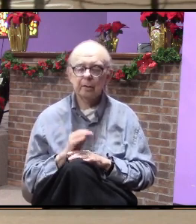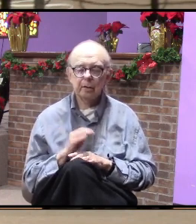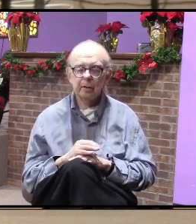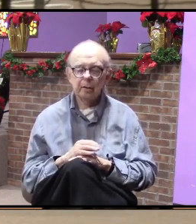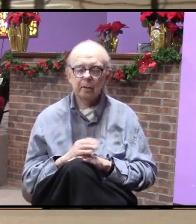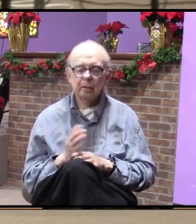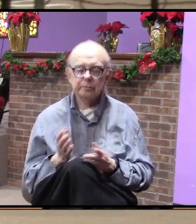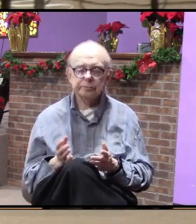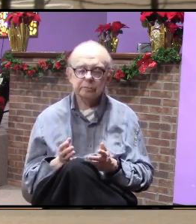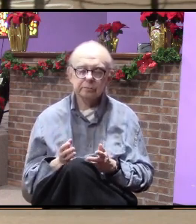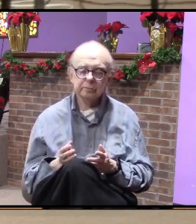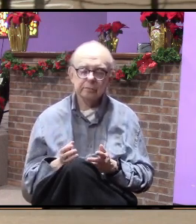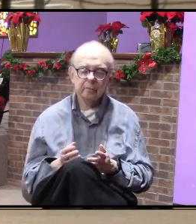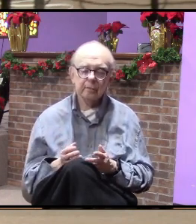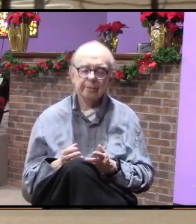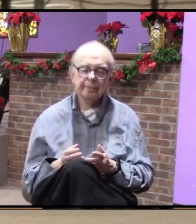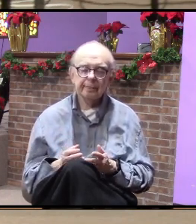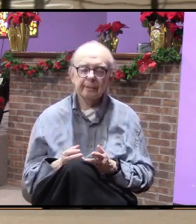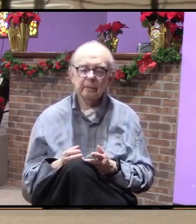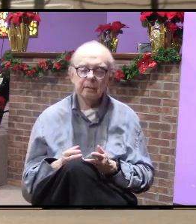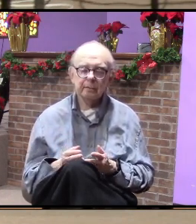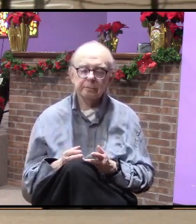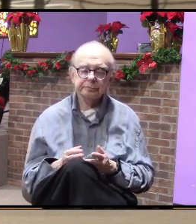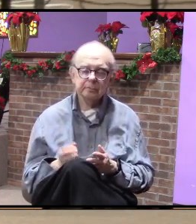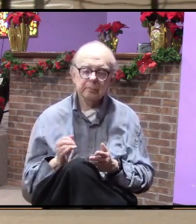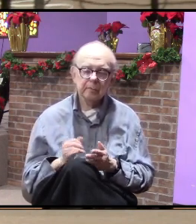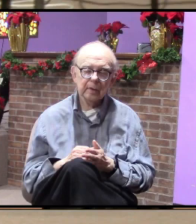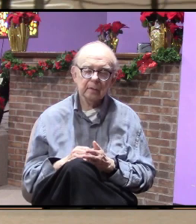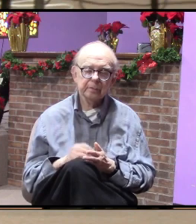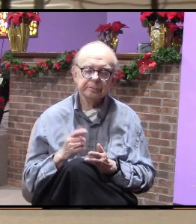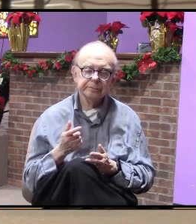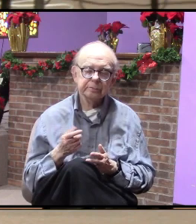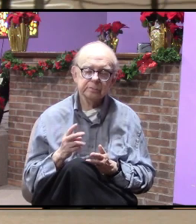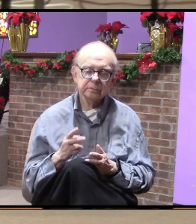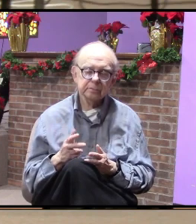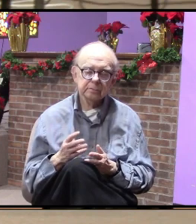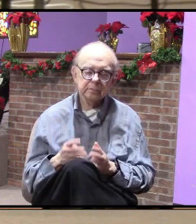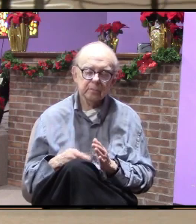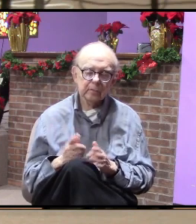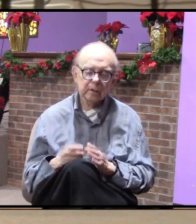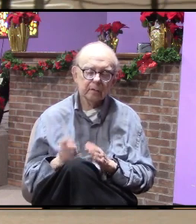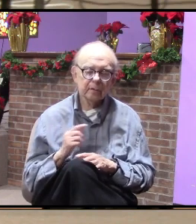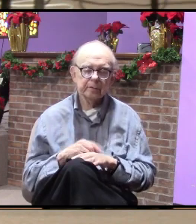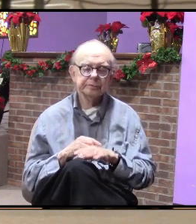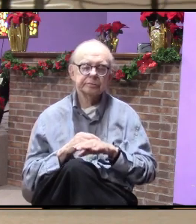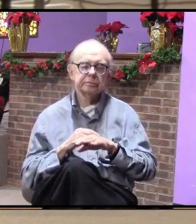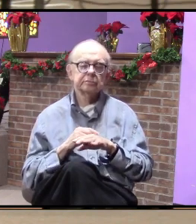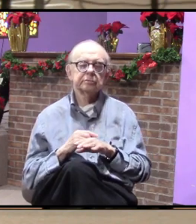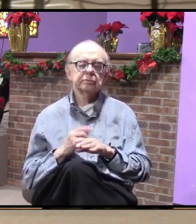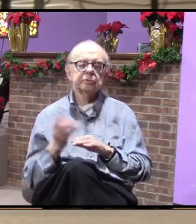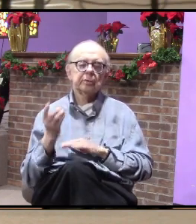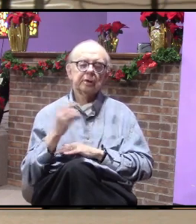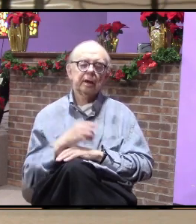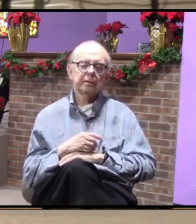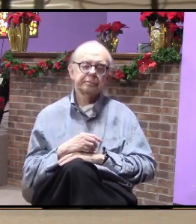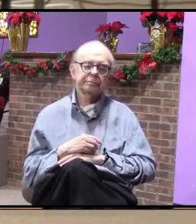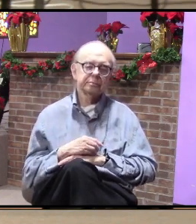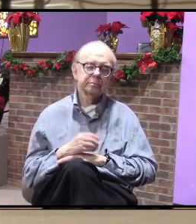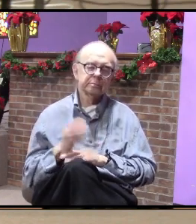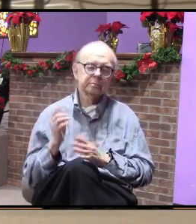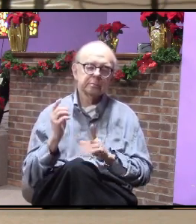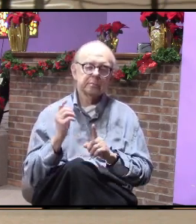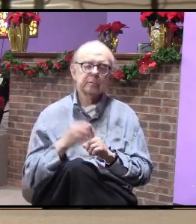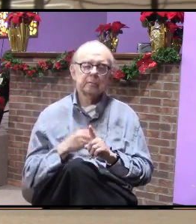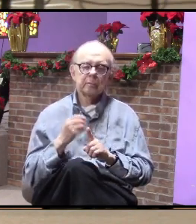day, night, whatever you want. That 24-hour period of time was one day. Each